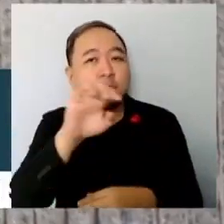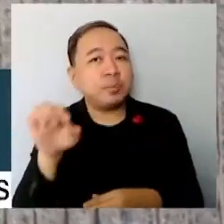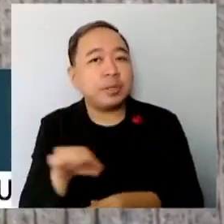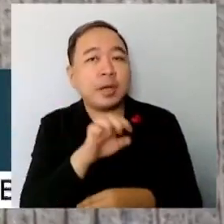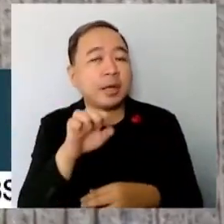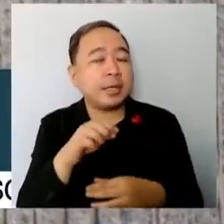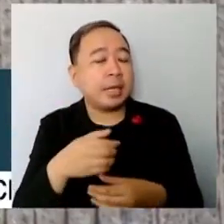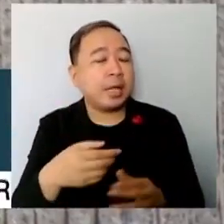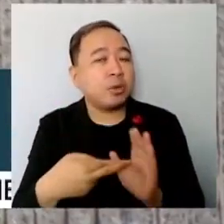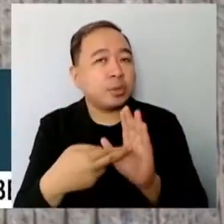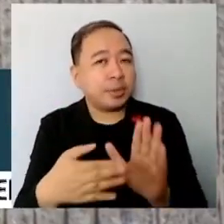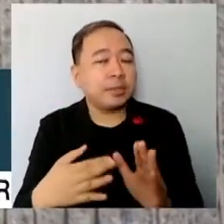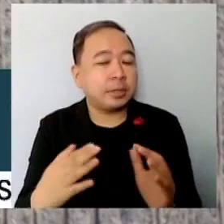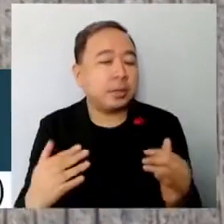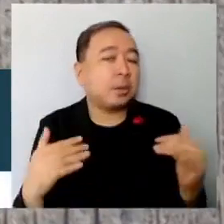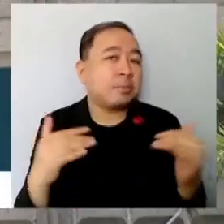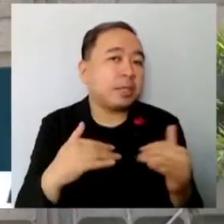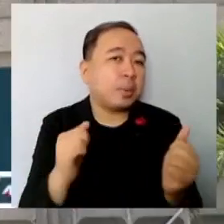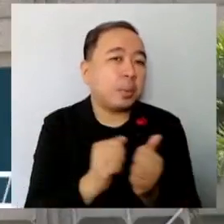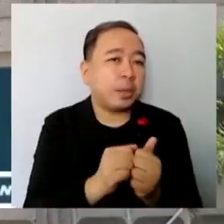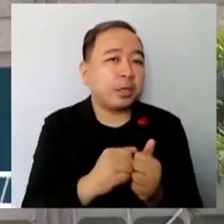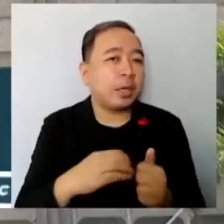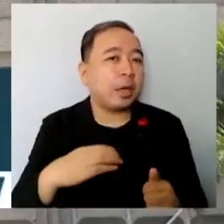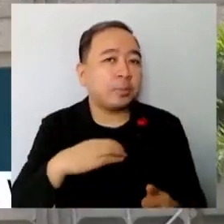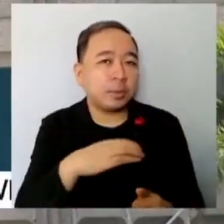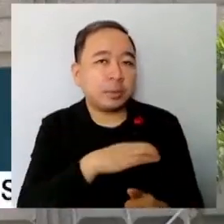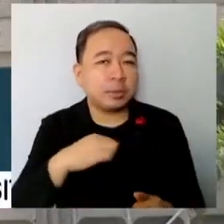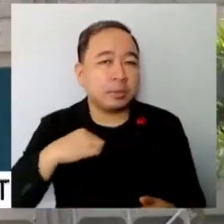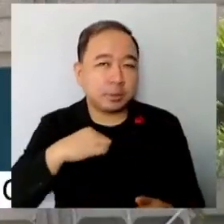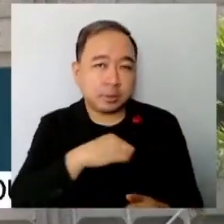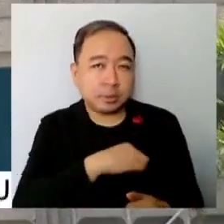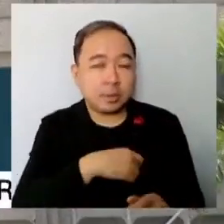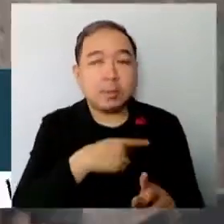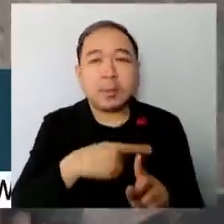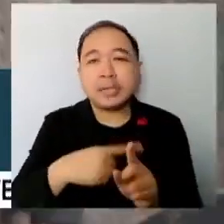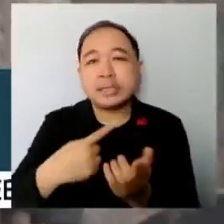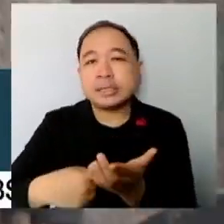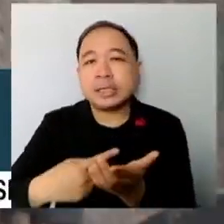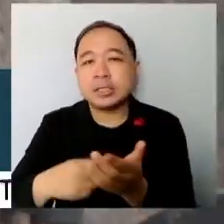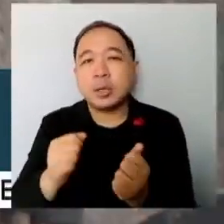in the Senate and the House of Representatives. They will also speak with the agencies of the